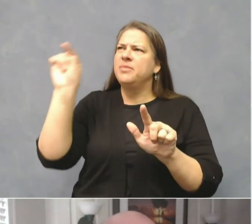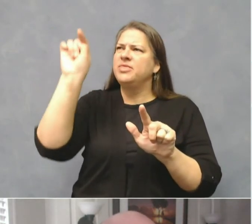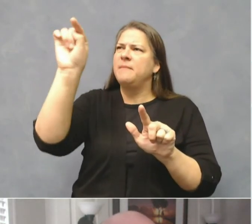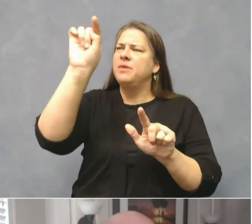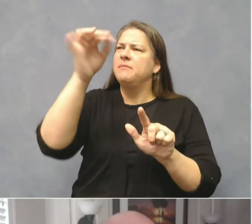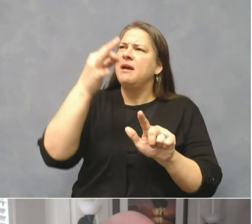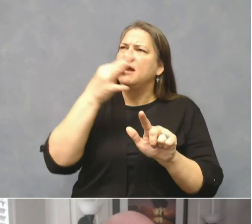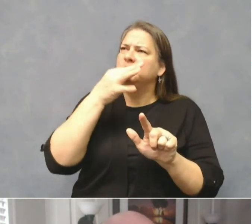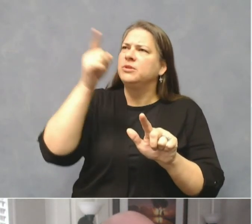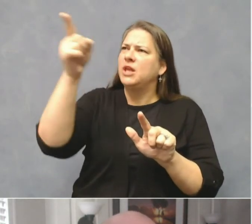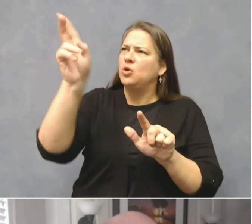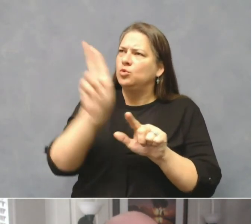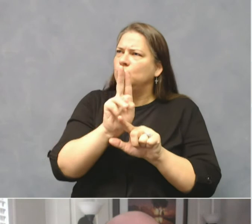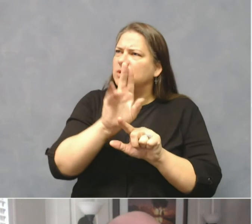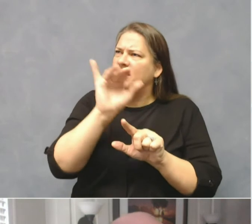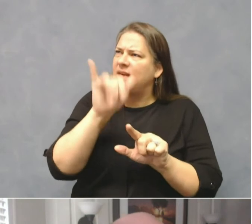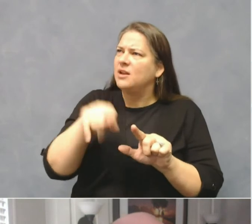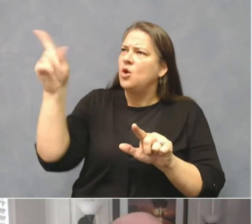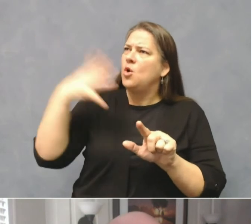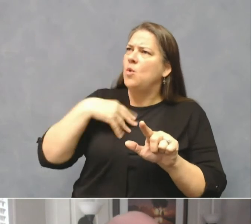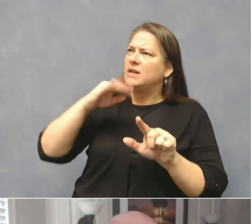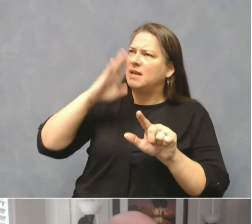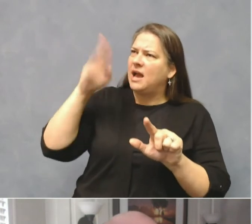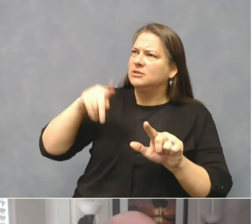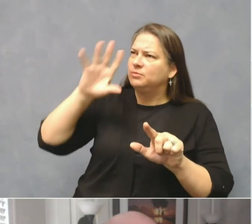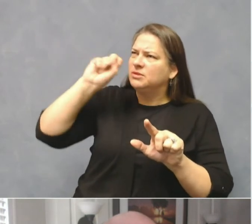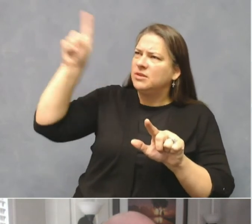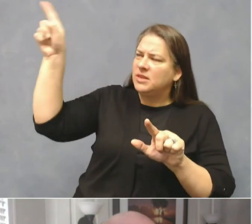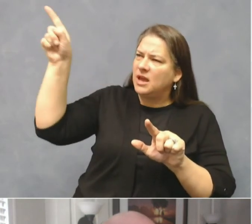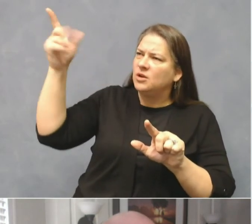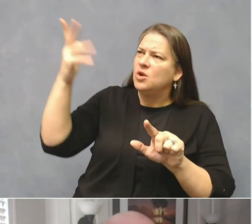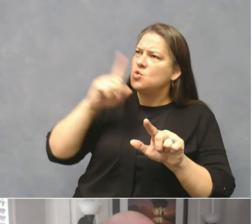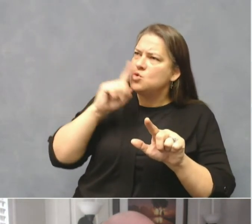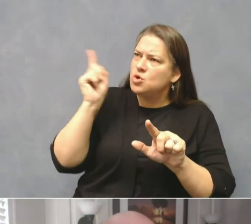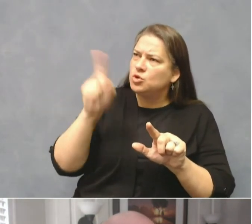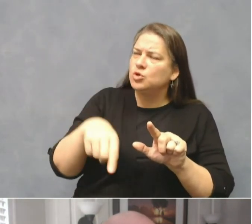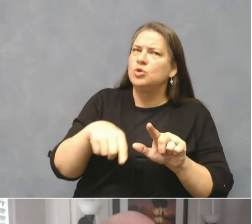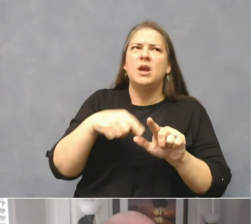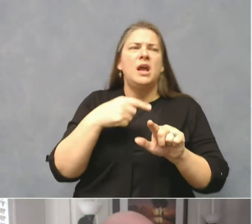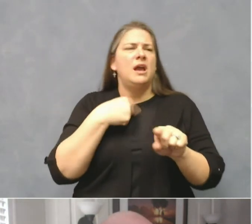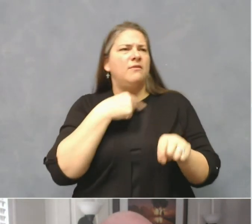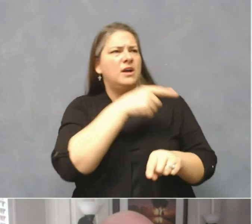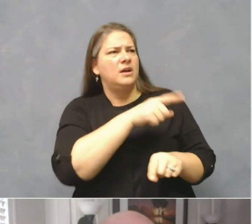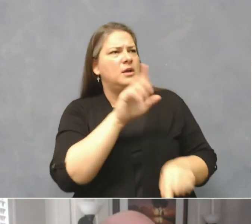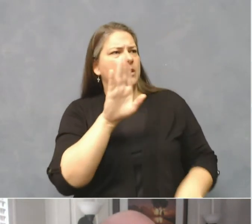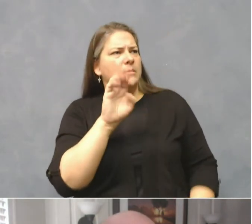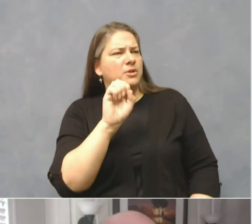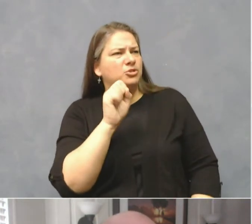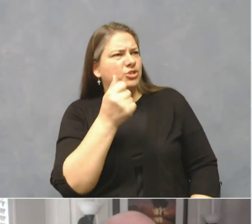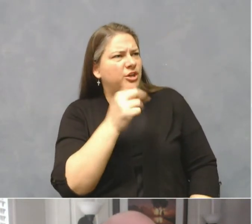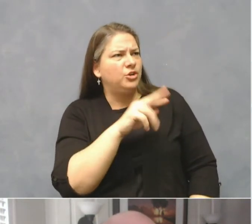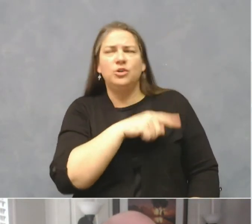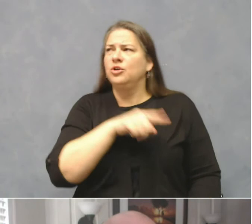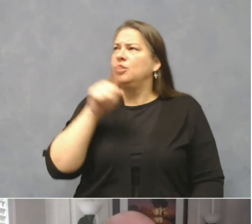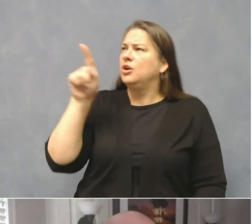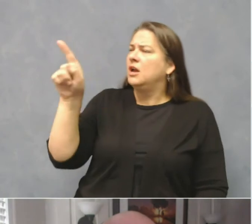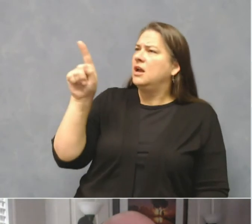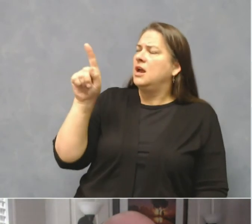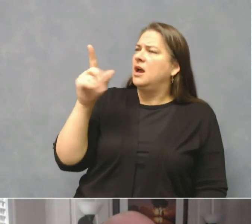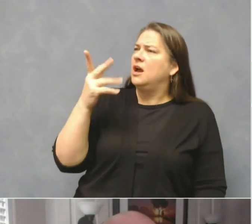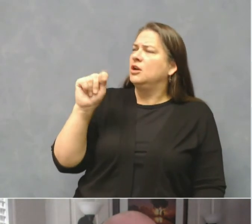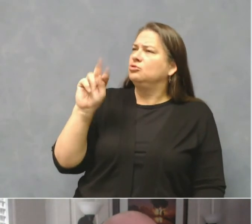House report, here you have the Trump administration and the Beshear administration, but not agreeing on every single